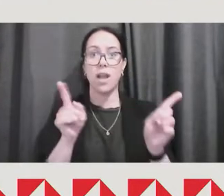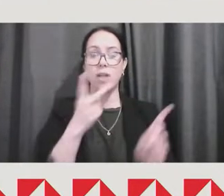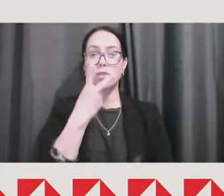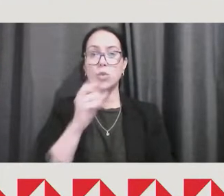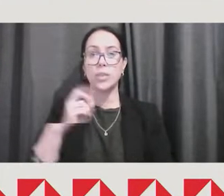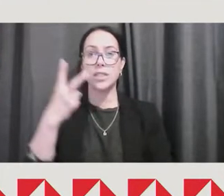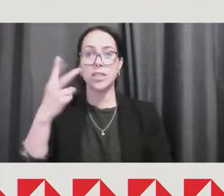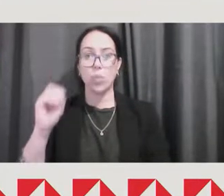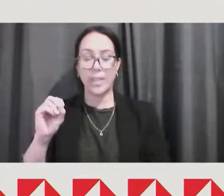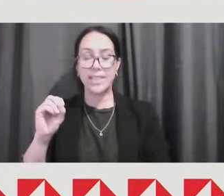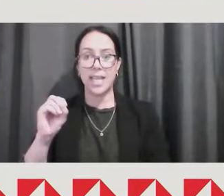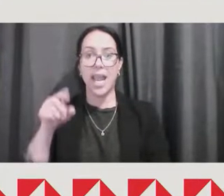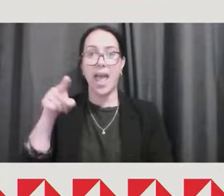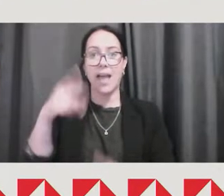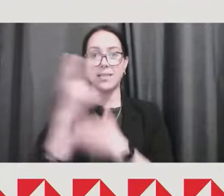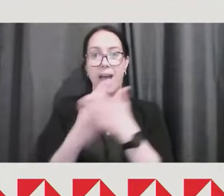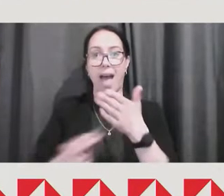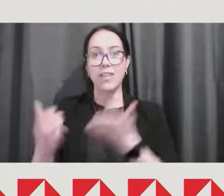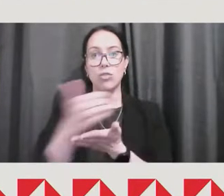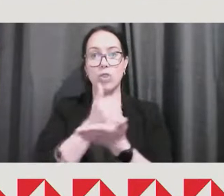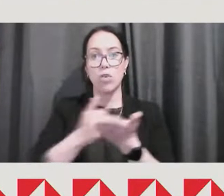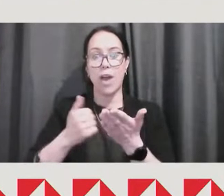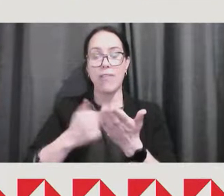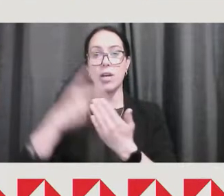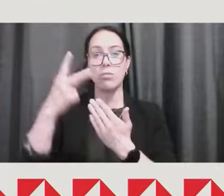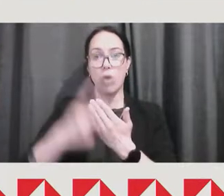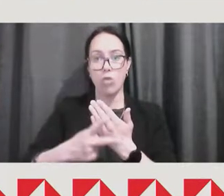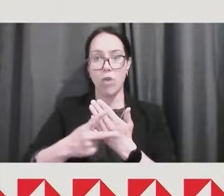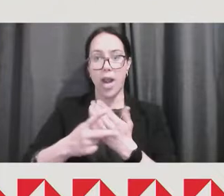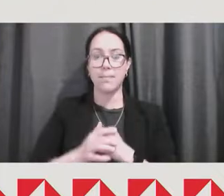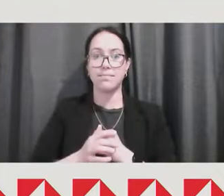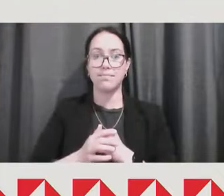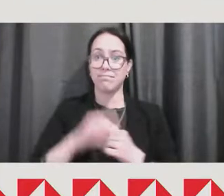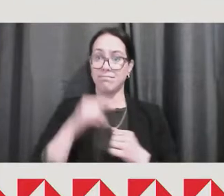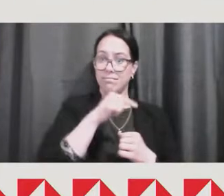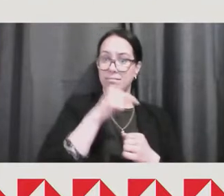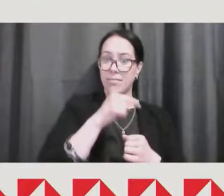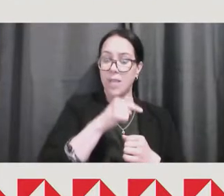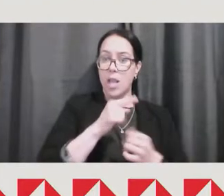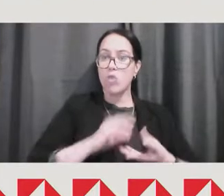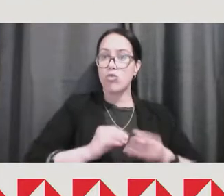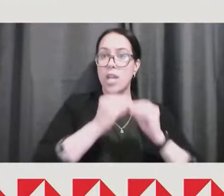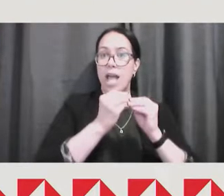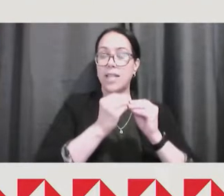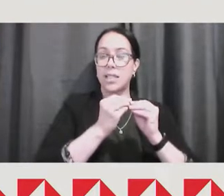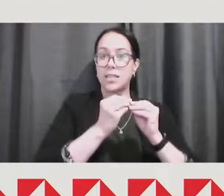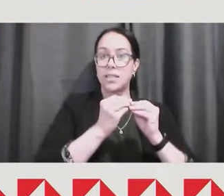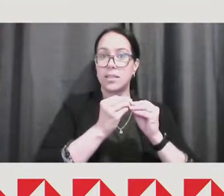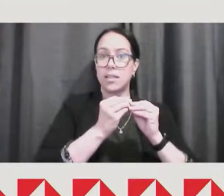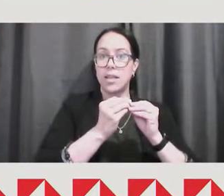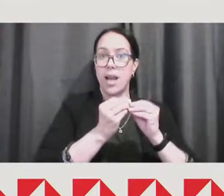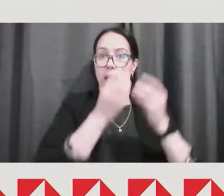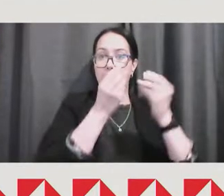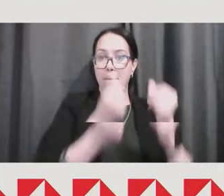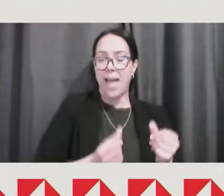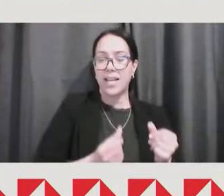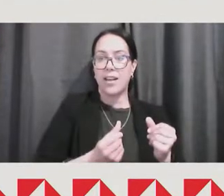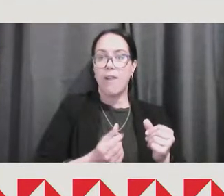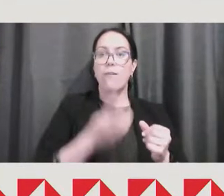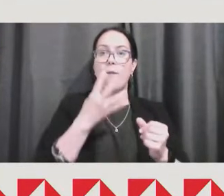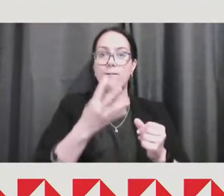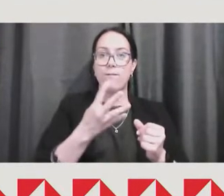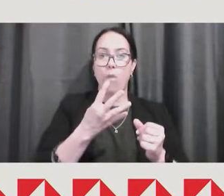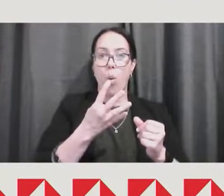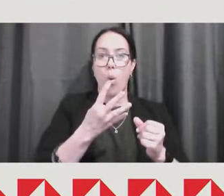covert recovery program the initiative provided 12 million dollars over three years through a phased four waves funding